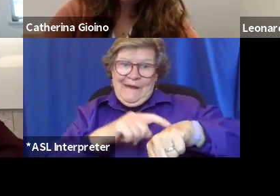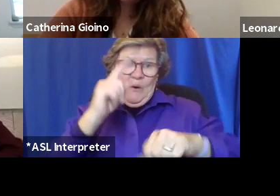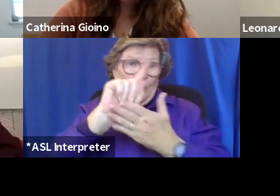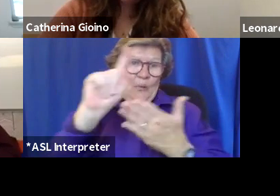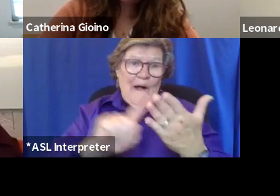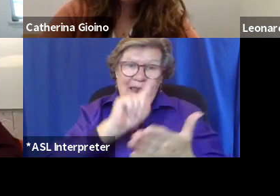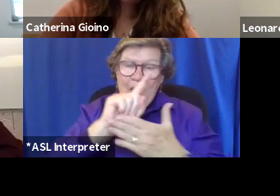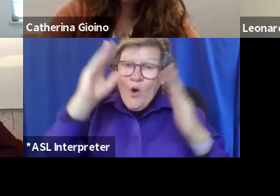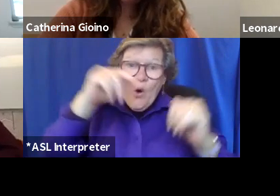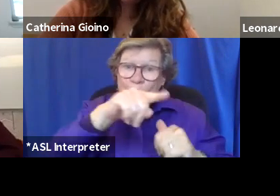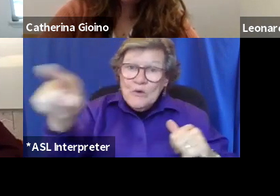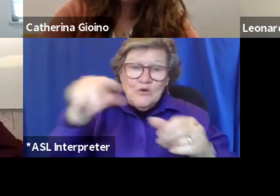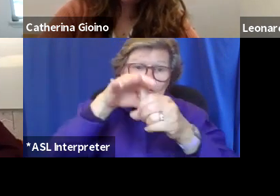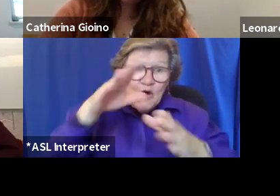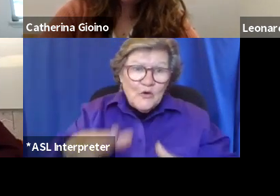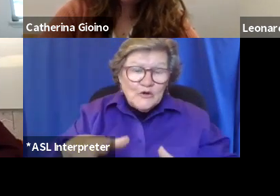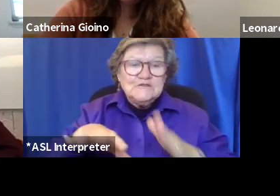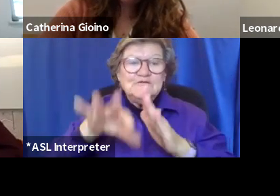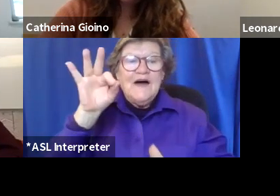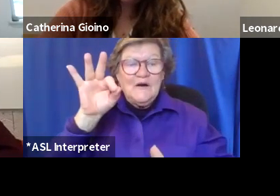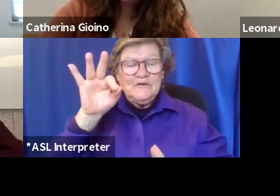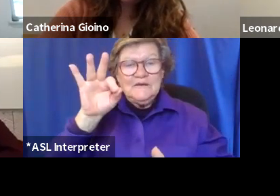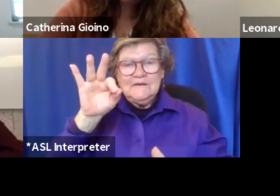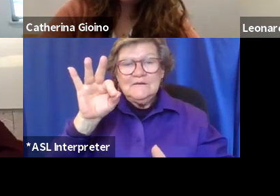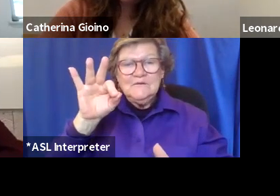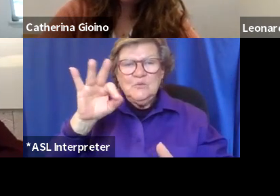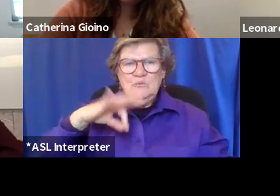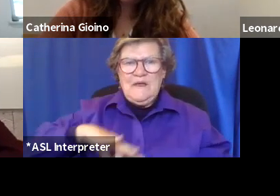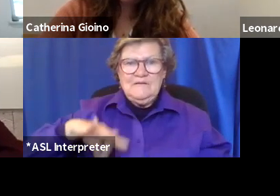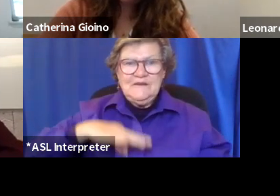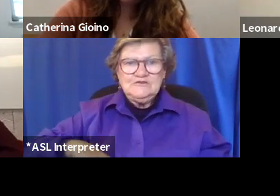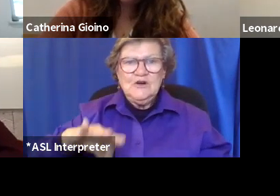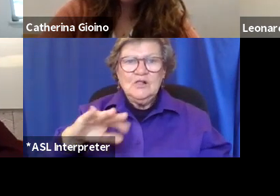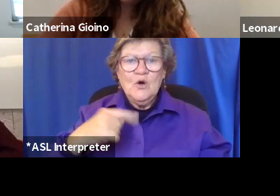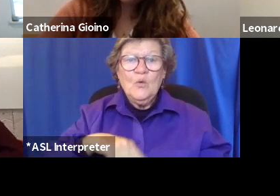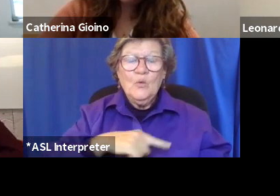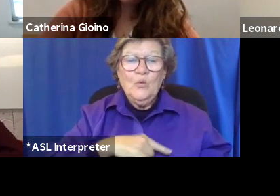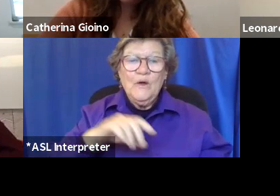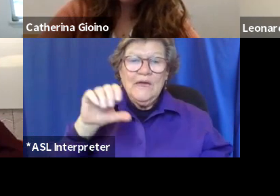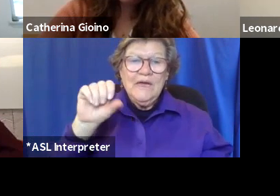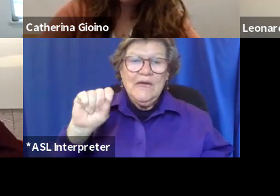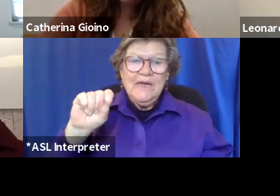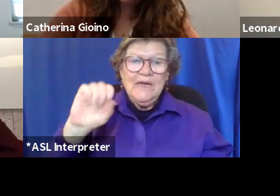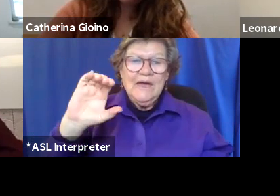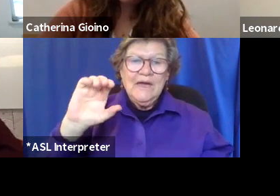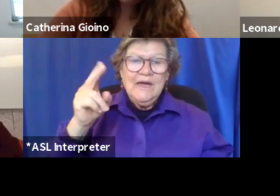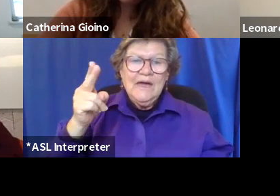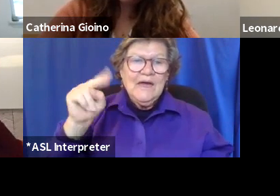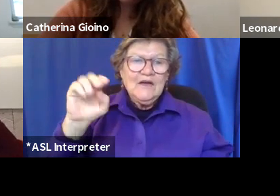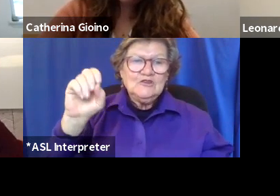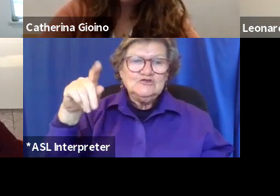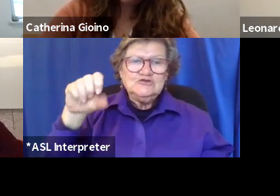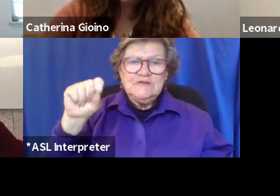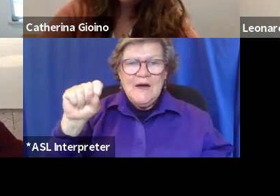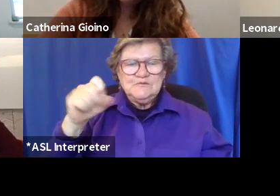voters found this useful. Again, Schneps Media, we are the only platform providing a place where every single candidate can have their voices heard and faces